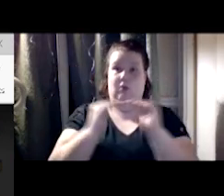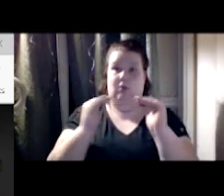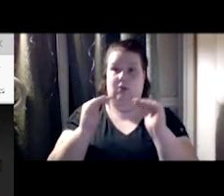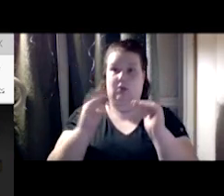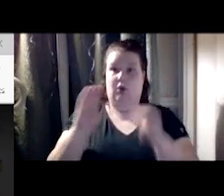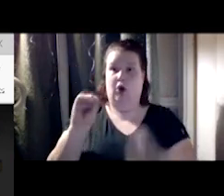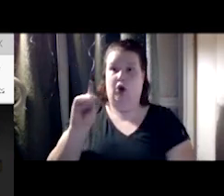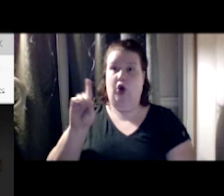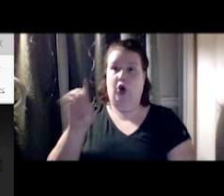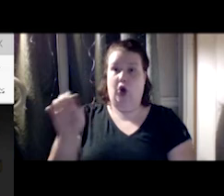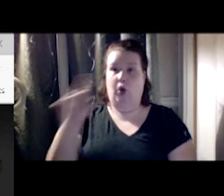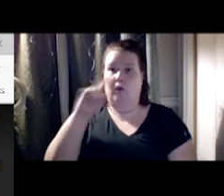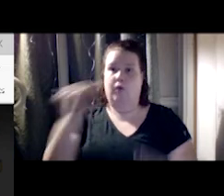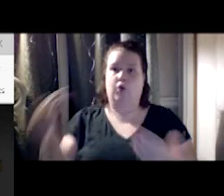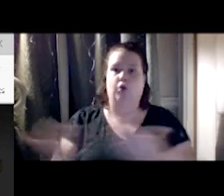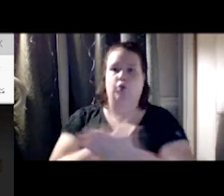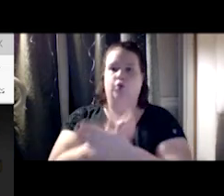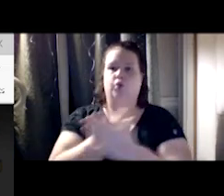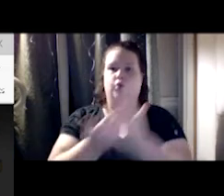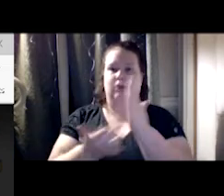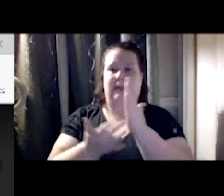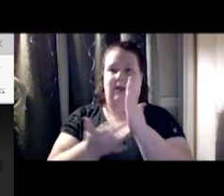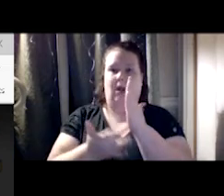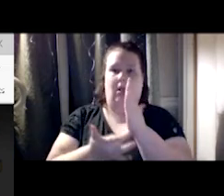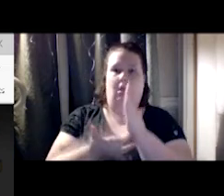we have need of.